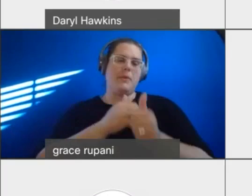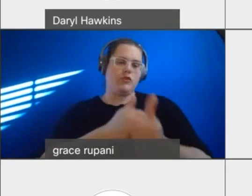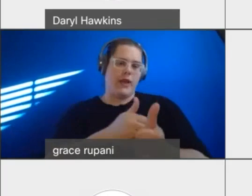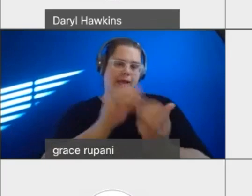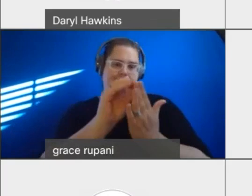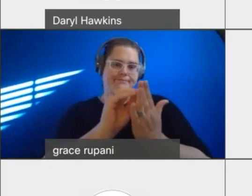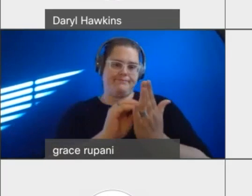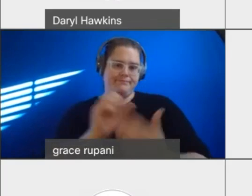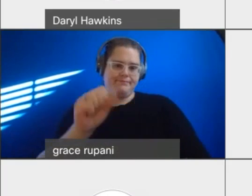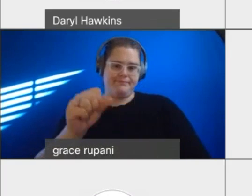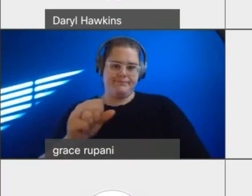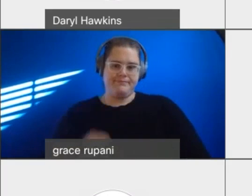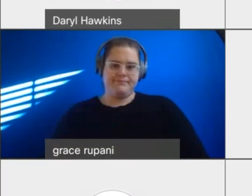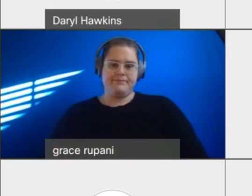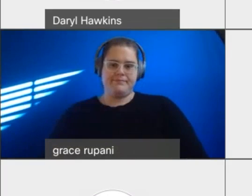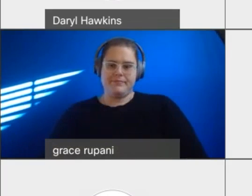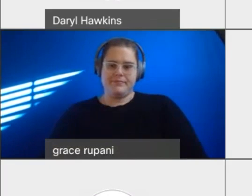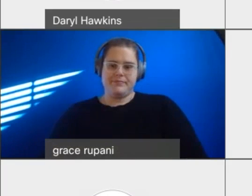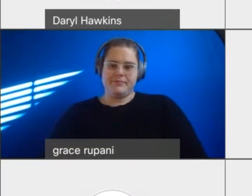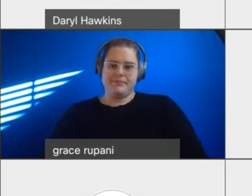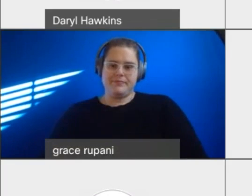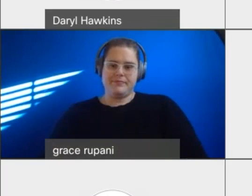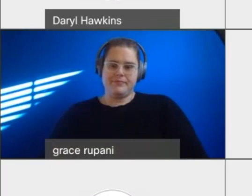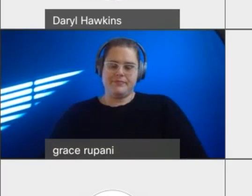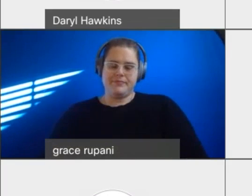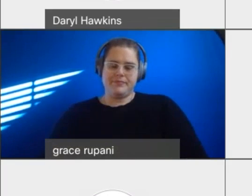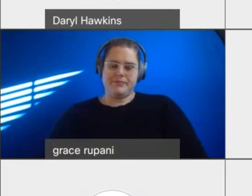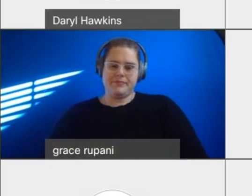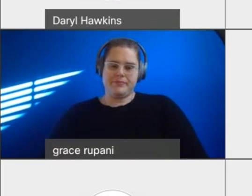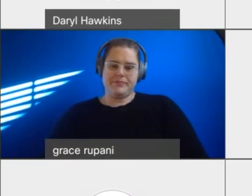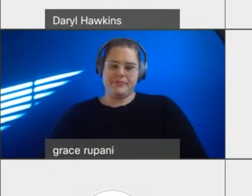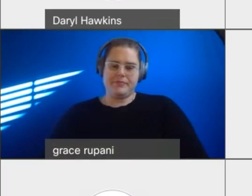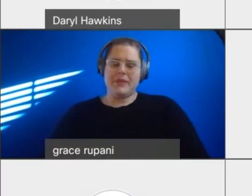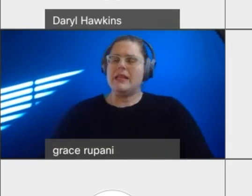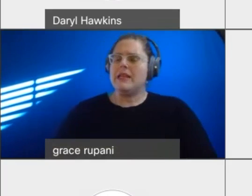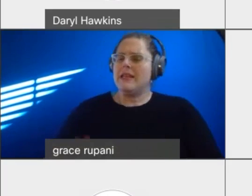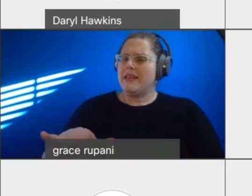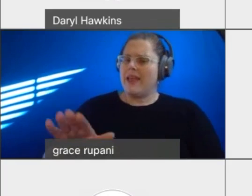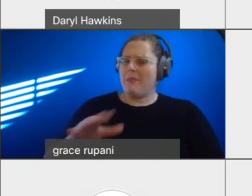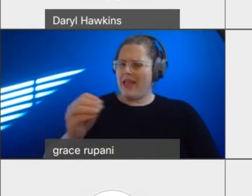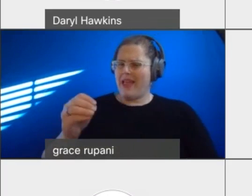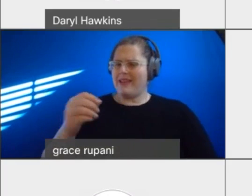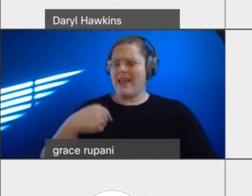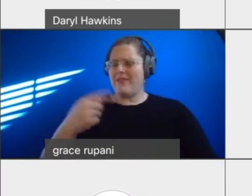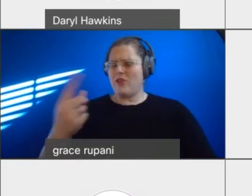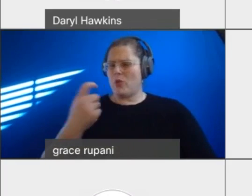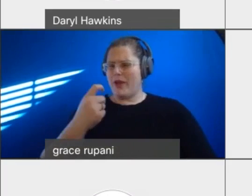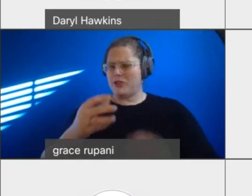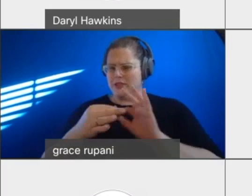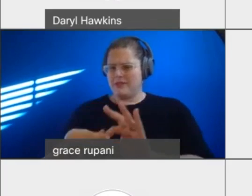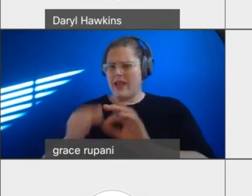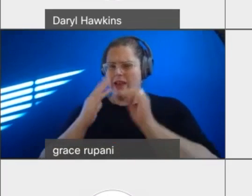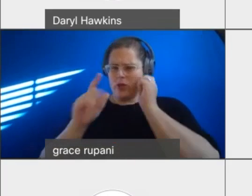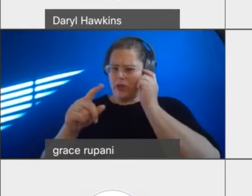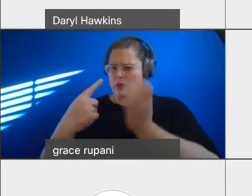So there's a question here, and I know, Winslow, you were talking to DC Health about vaccines this week. In preparation for immunization